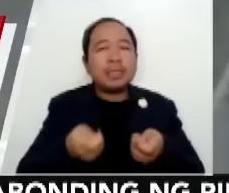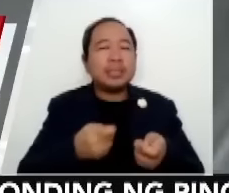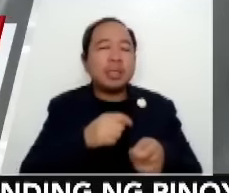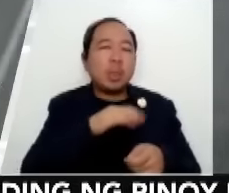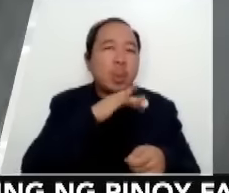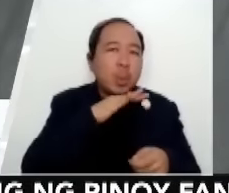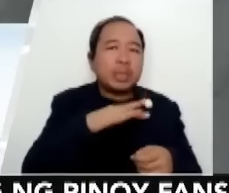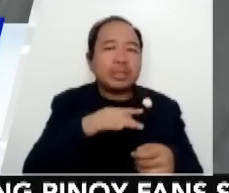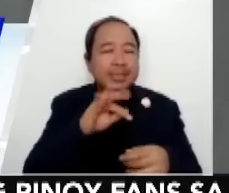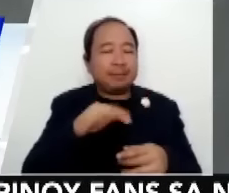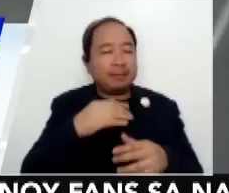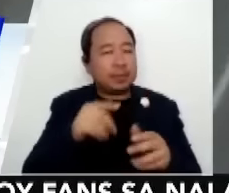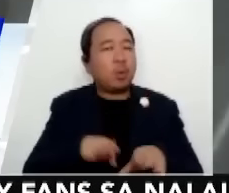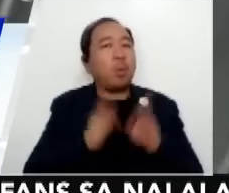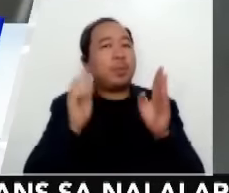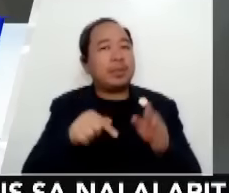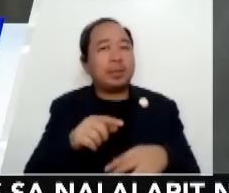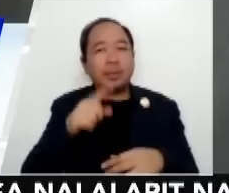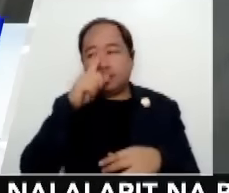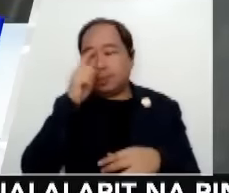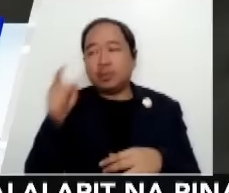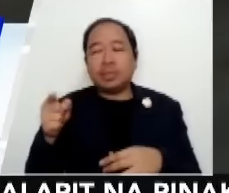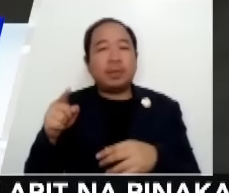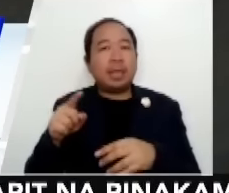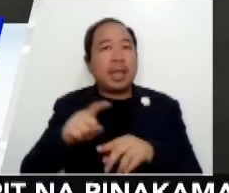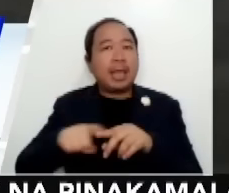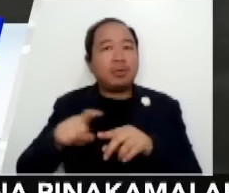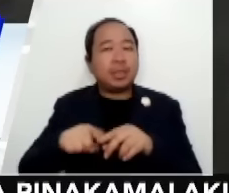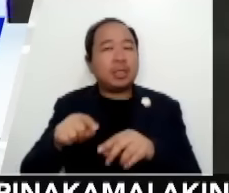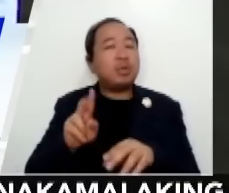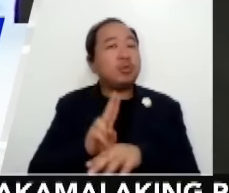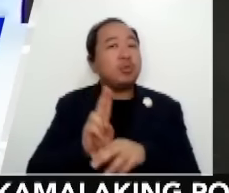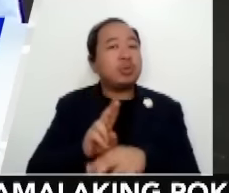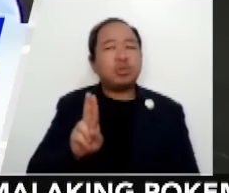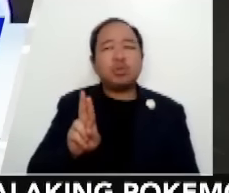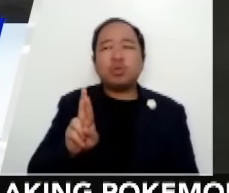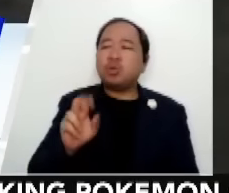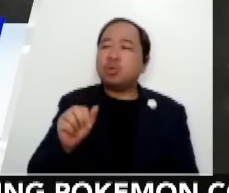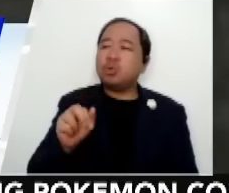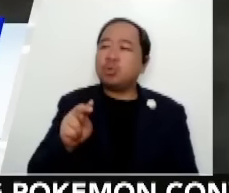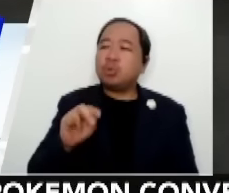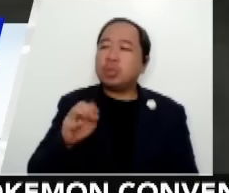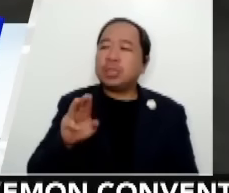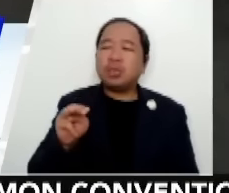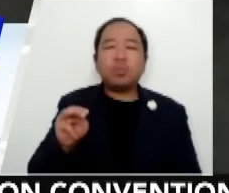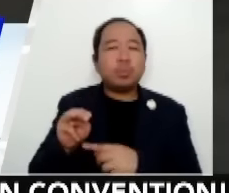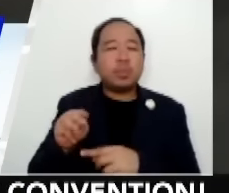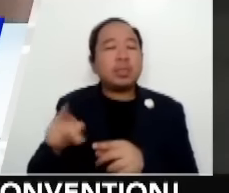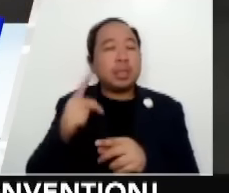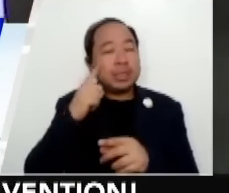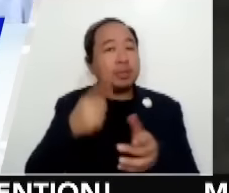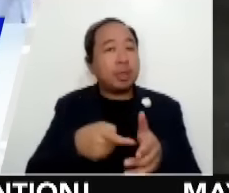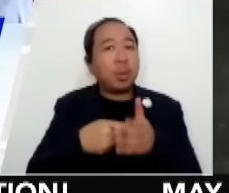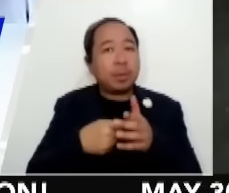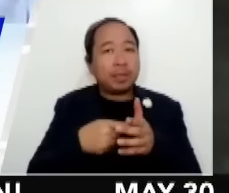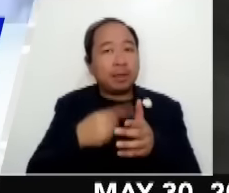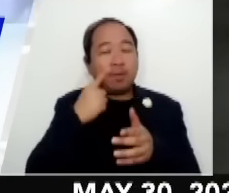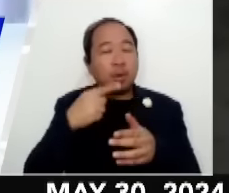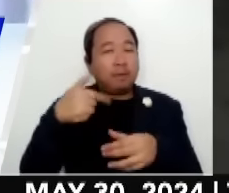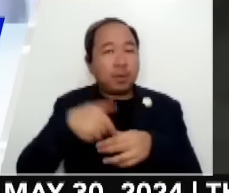Because of the energy density of uranium, the requirement for fuel is tiny and the waste is